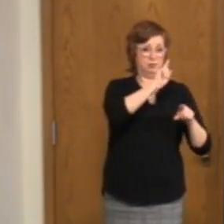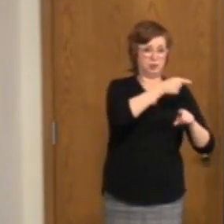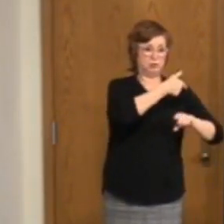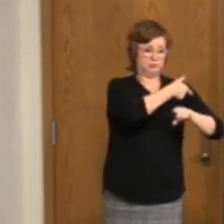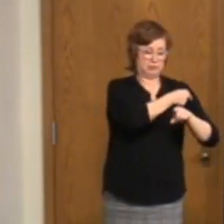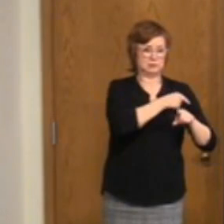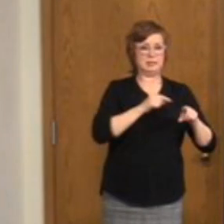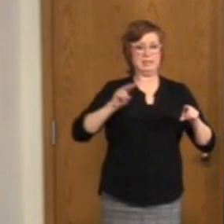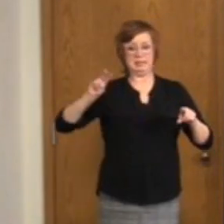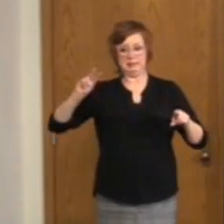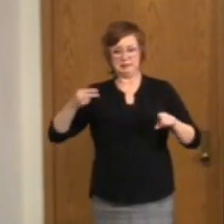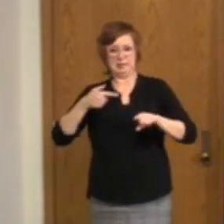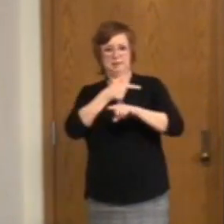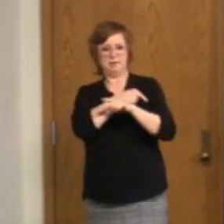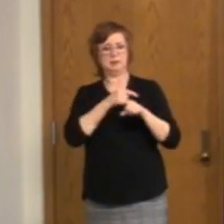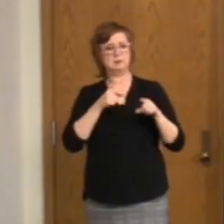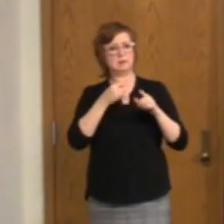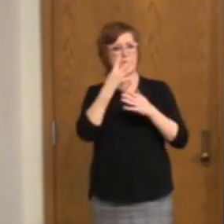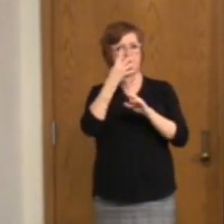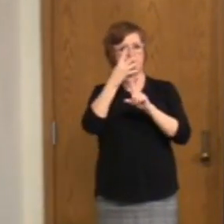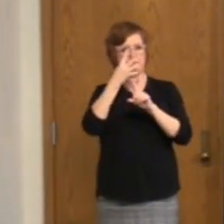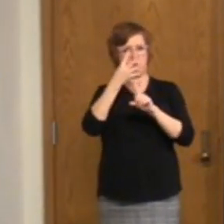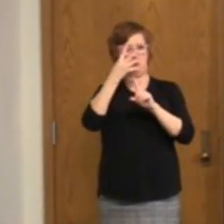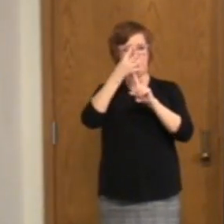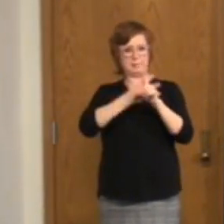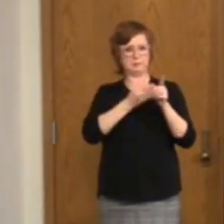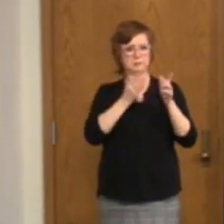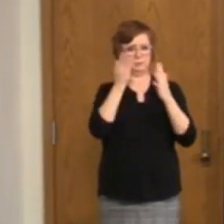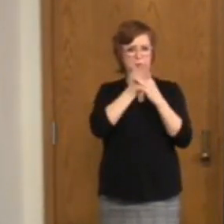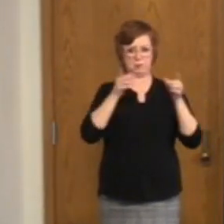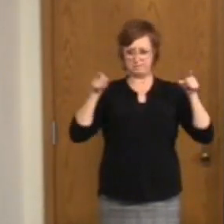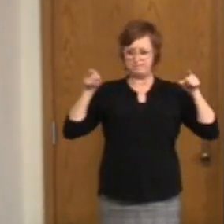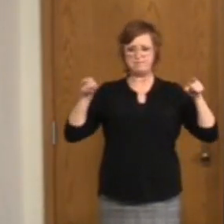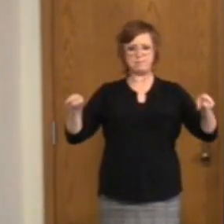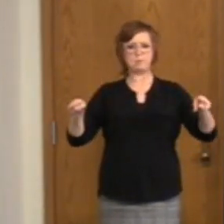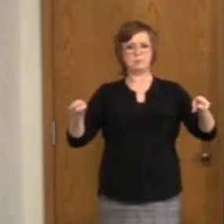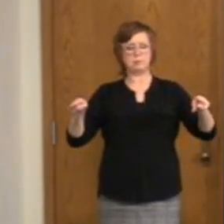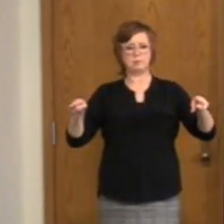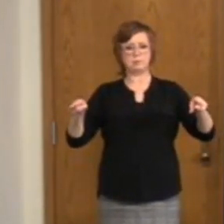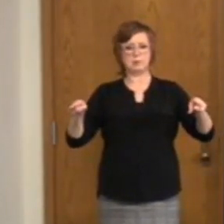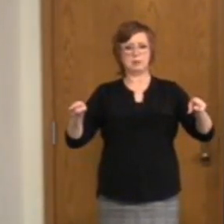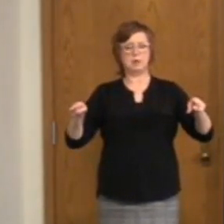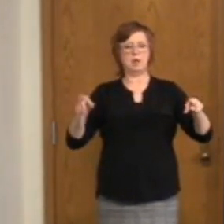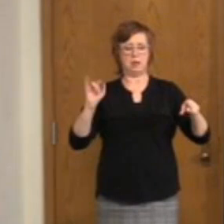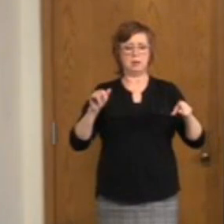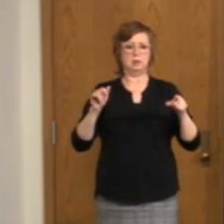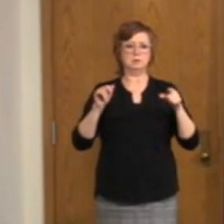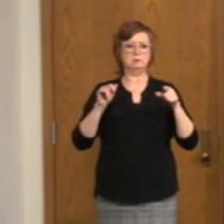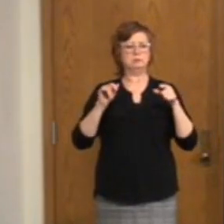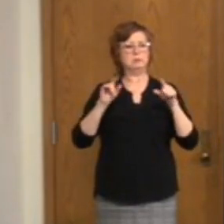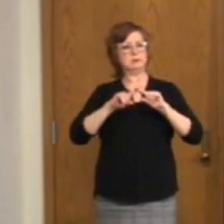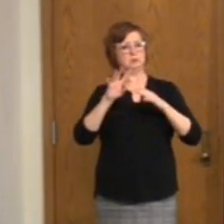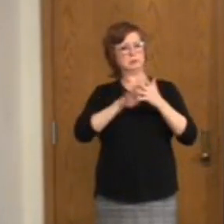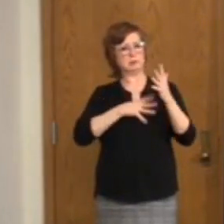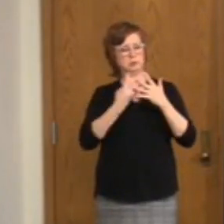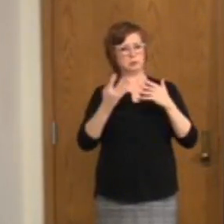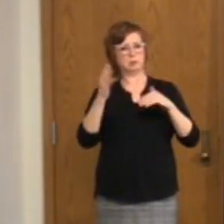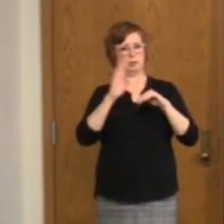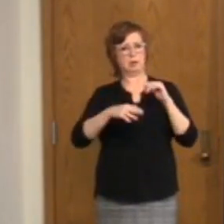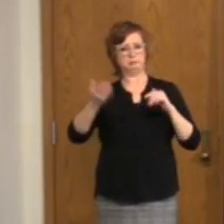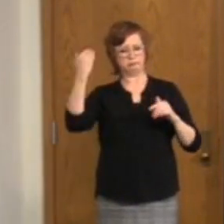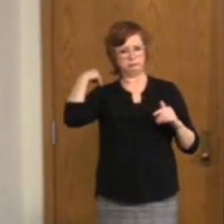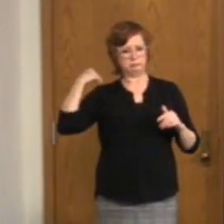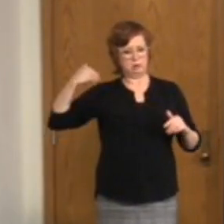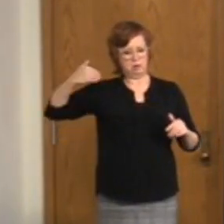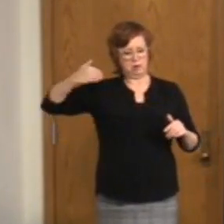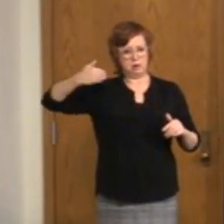would mean to Saskatchewan residents, if we continue to have access to Pfizer and to Moderna in the amounts that has